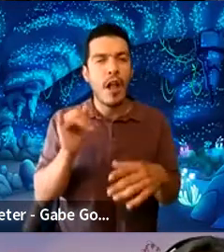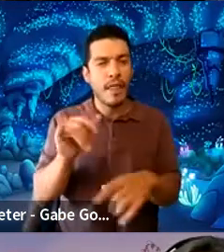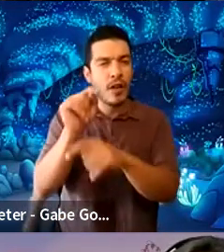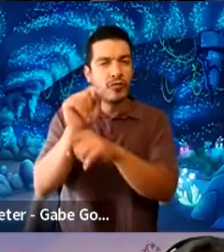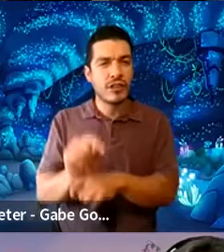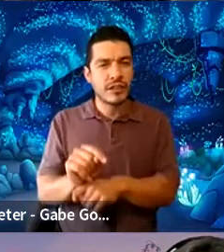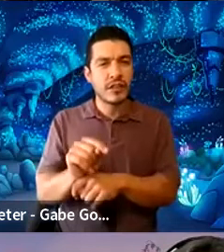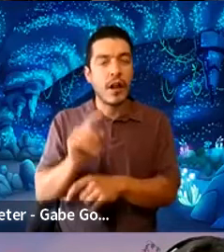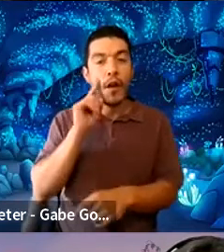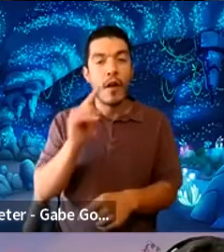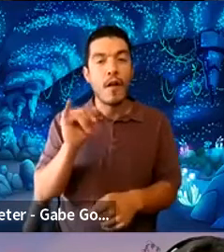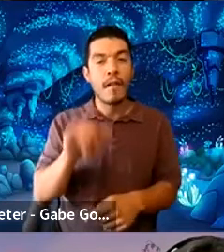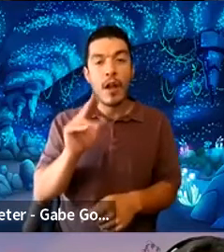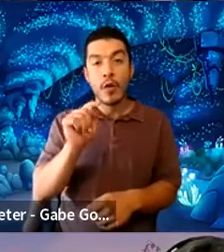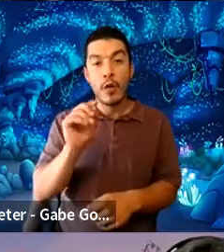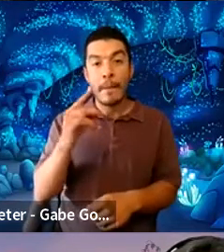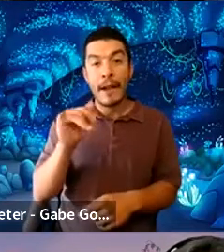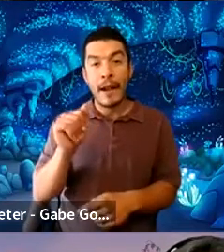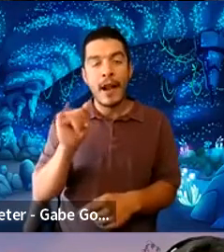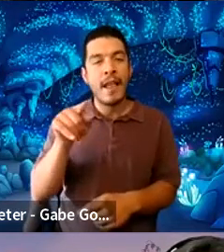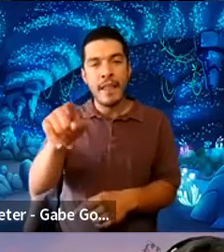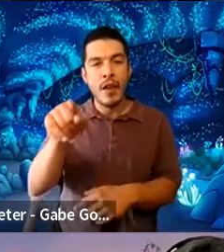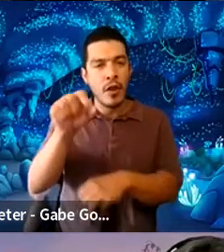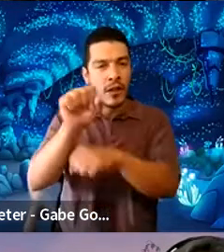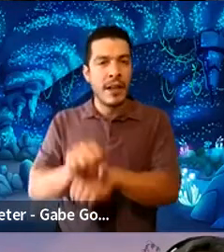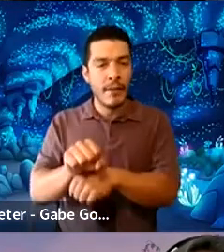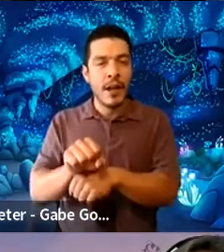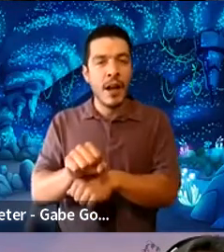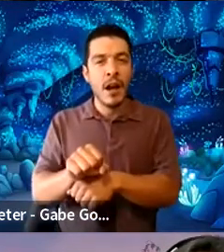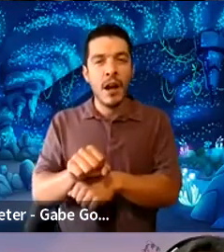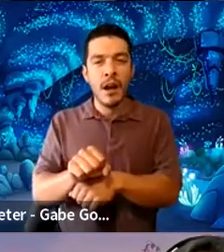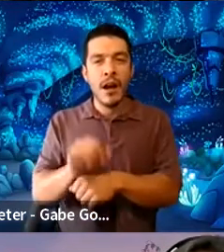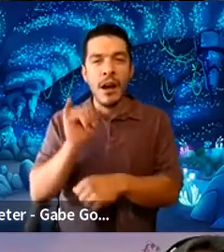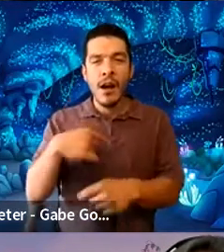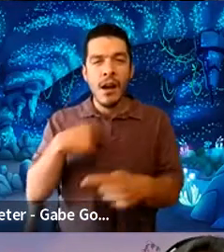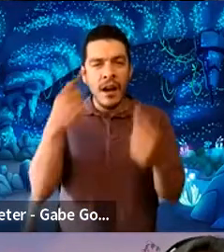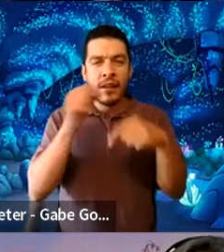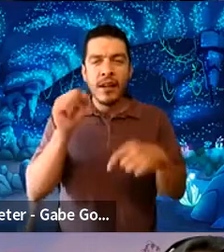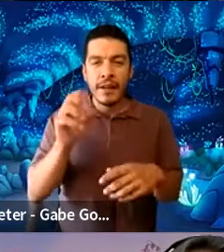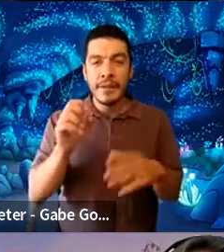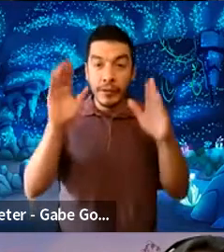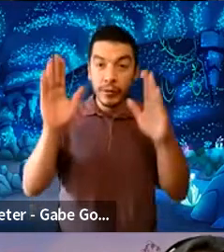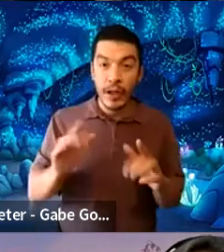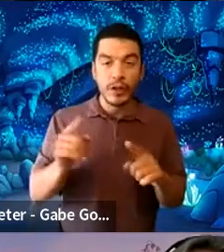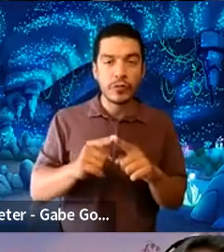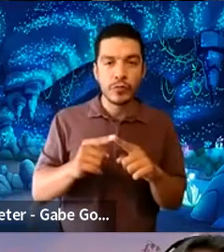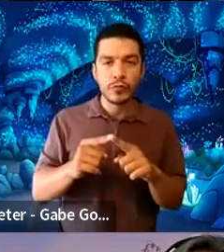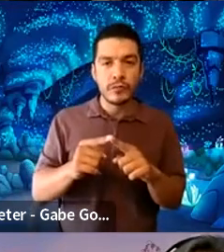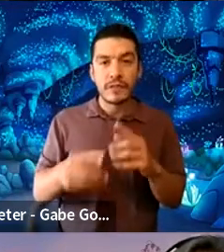traditions for this utopia that you're establishing that I think can be great to impart